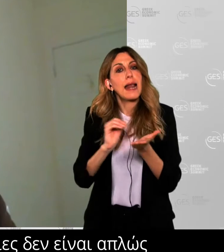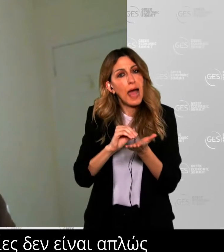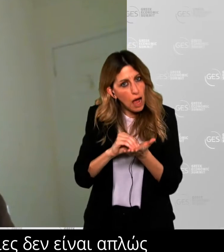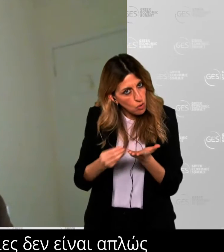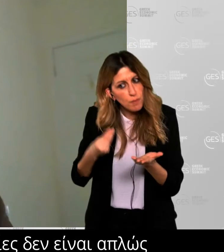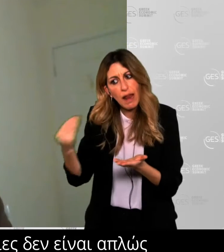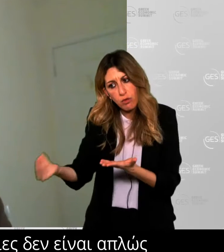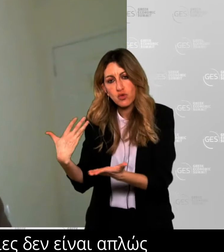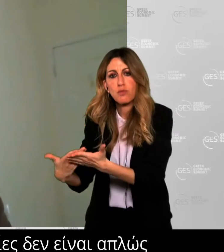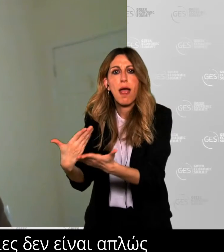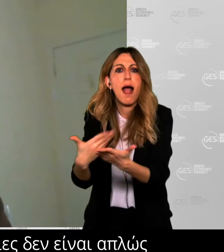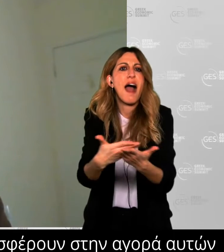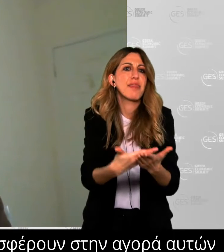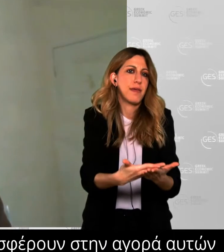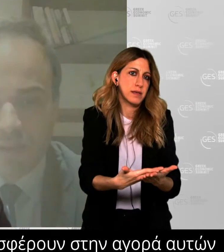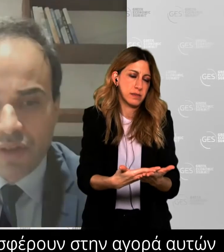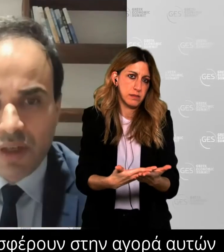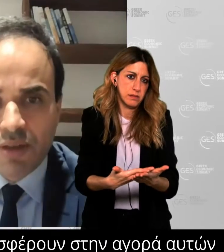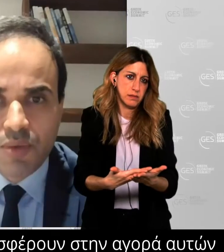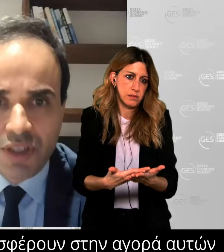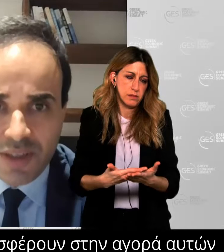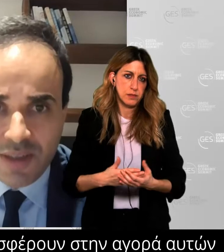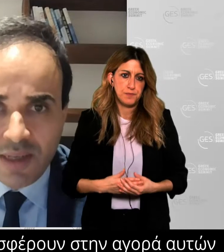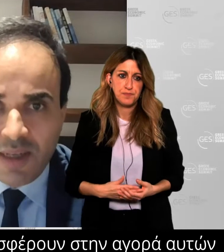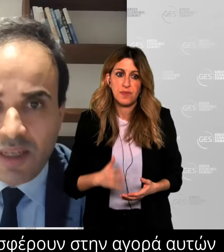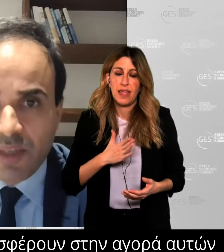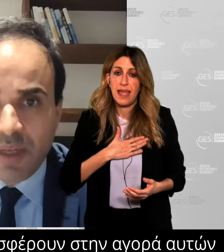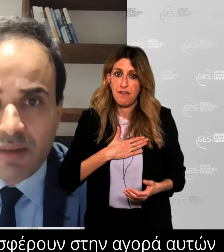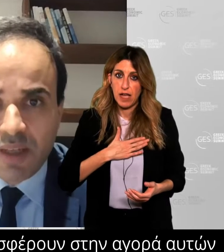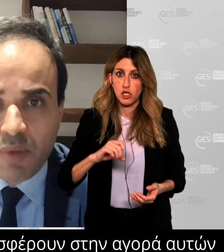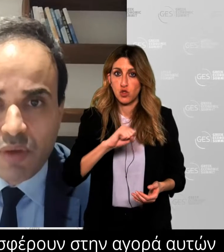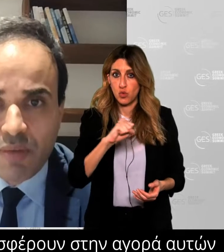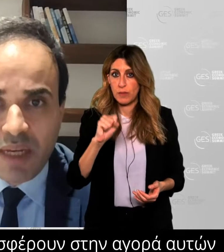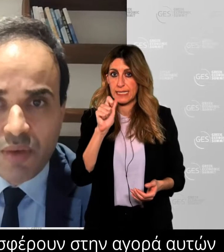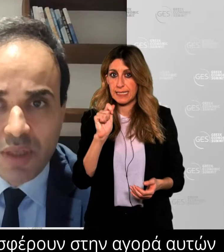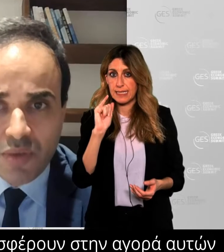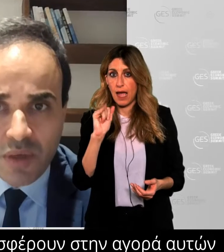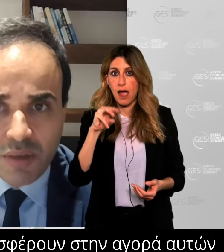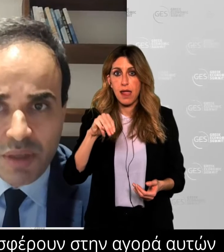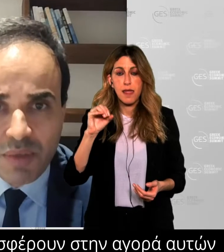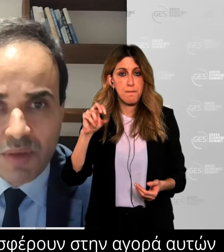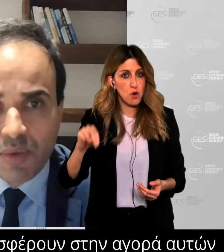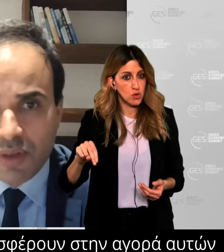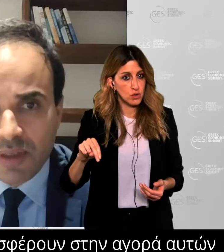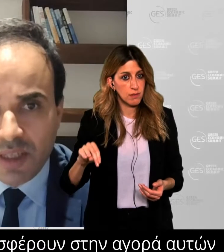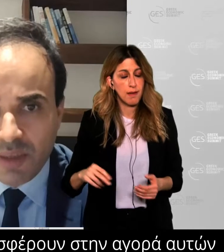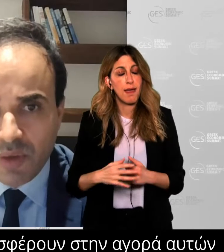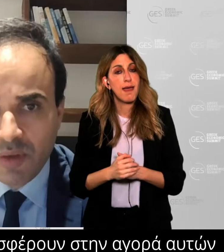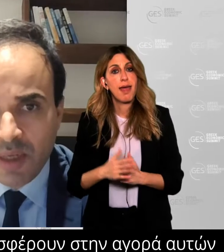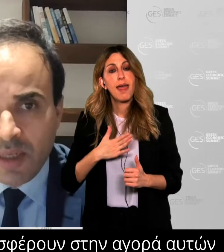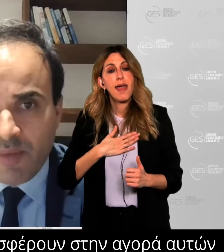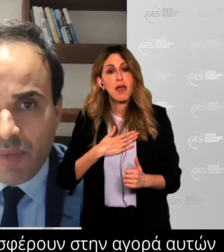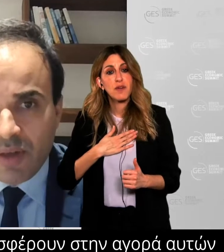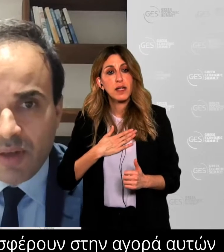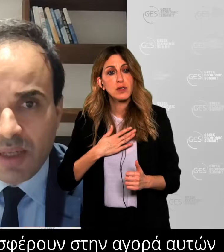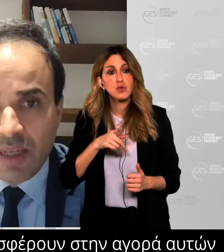Thank you, Simon, and thank you for going back to Standard Chartered, which is a great example of a bank with a strong commitment towards net